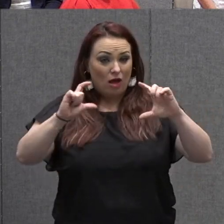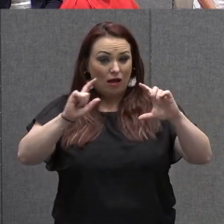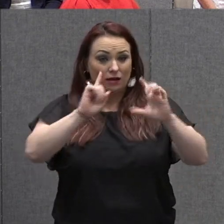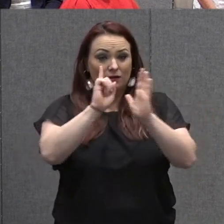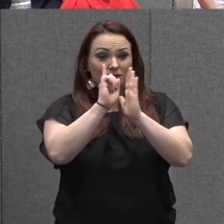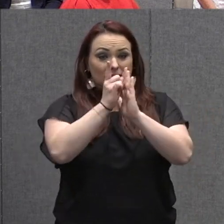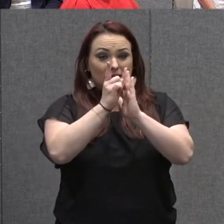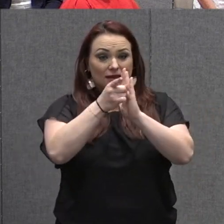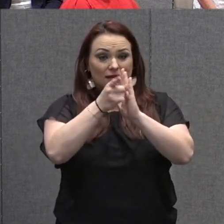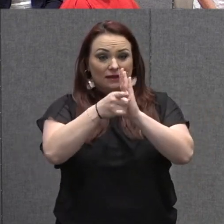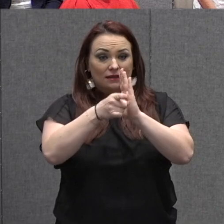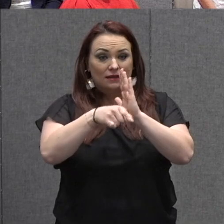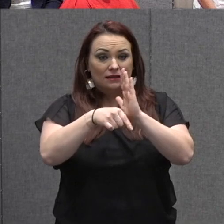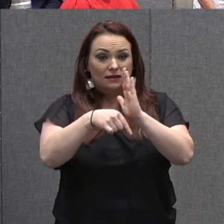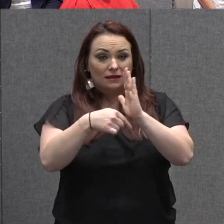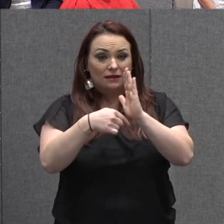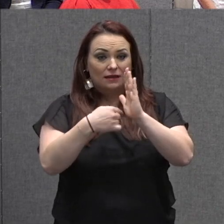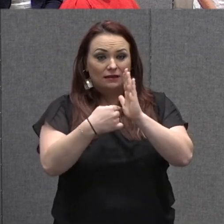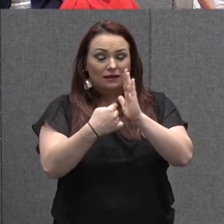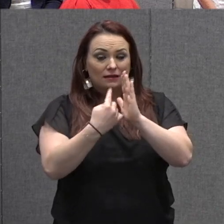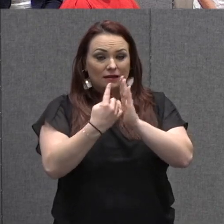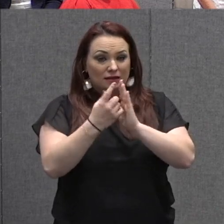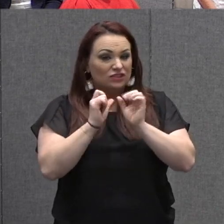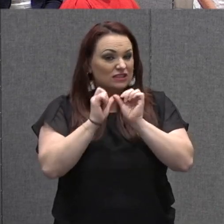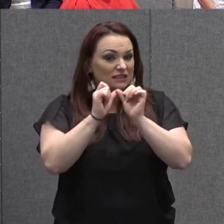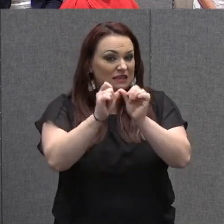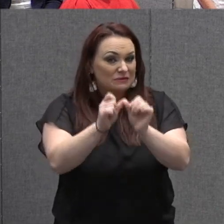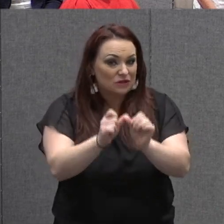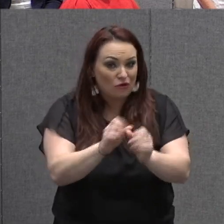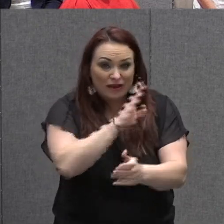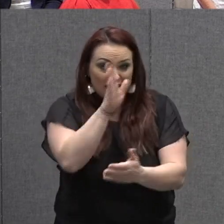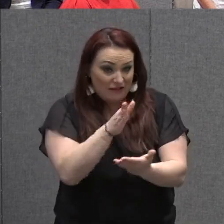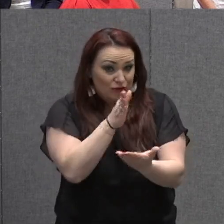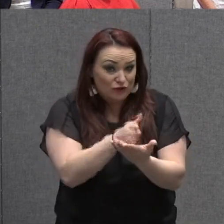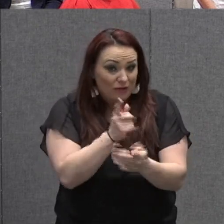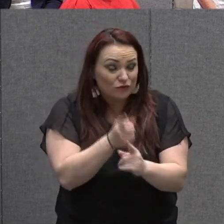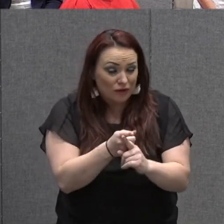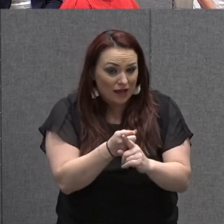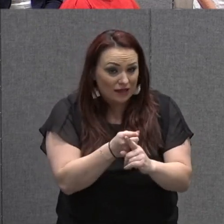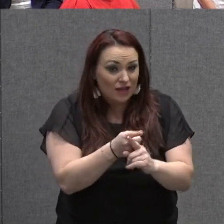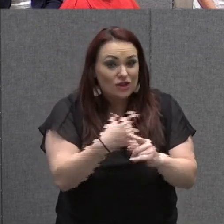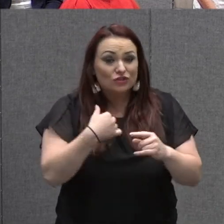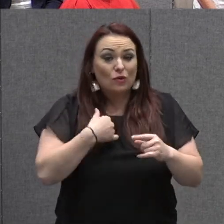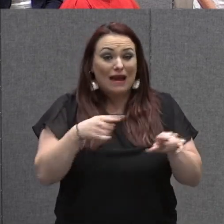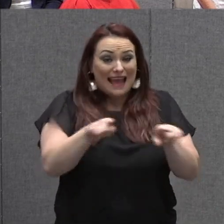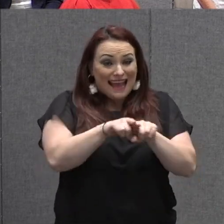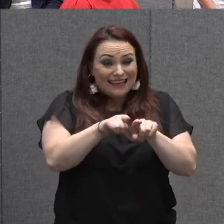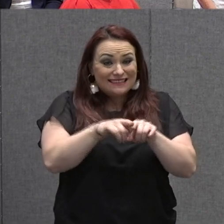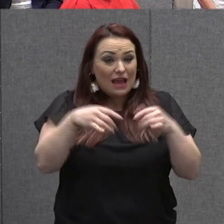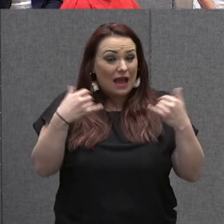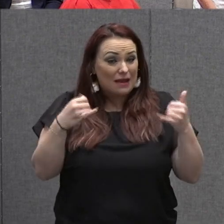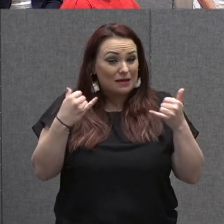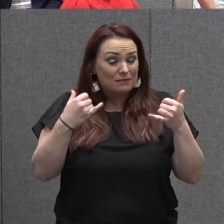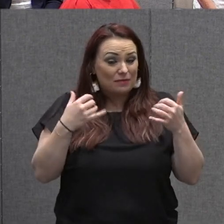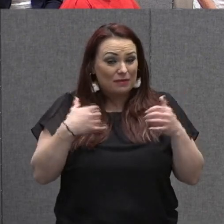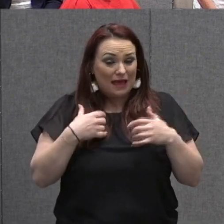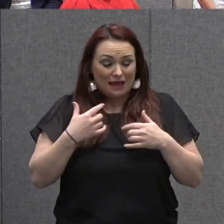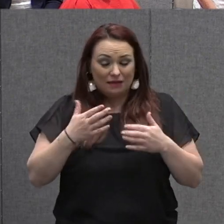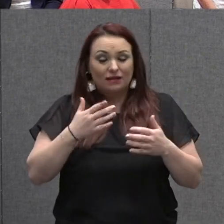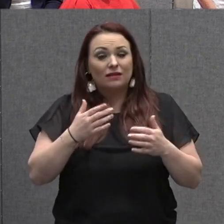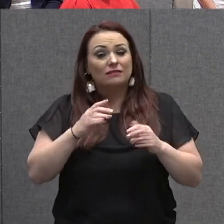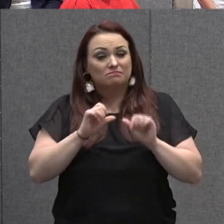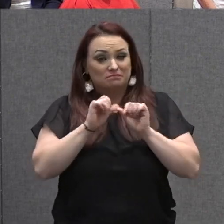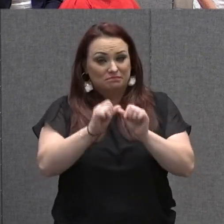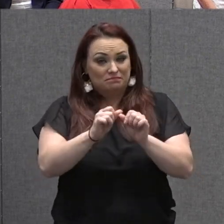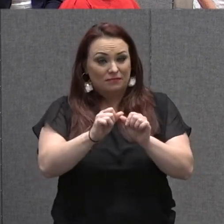around. It just keeps on going and never stops. Then, as I point to people, they're going to play whatever they